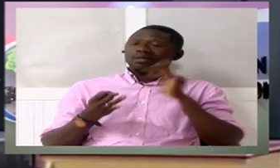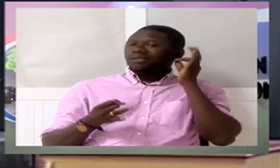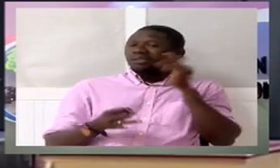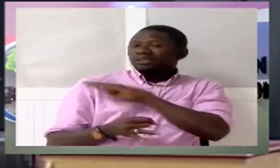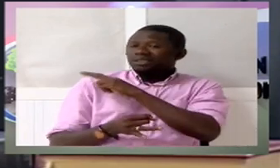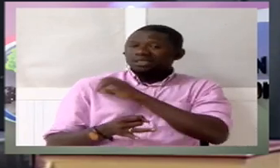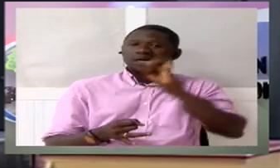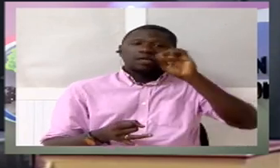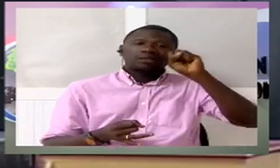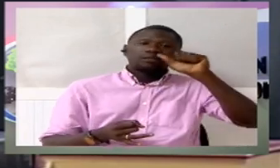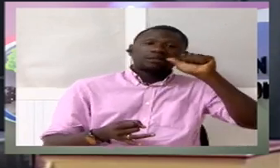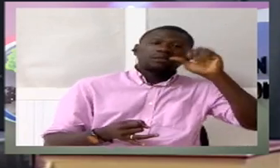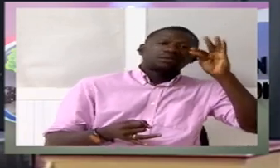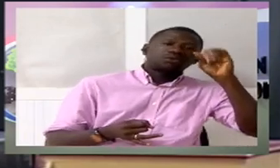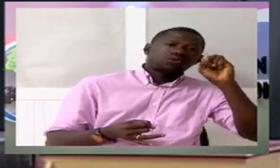Diop.